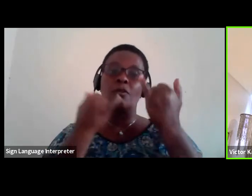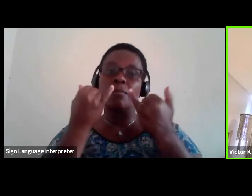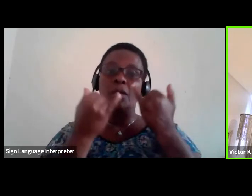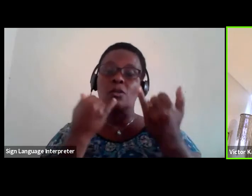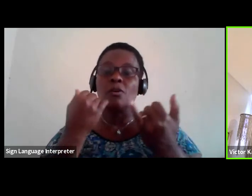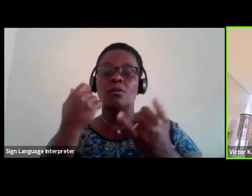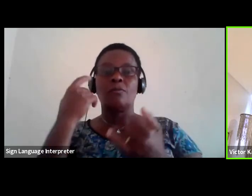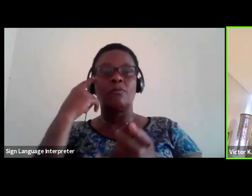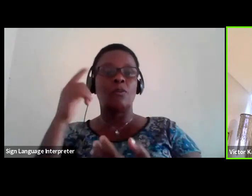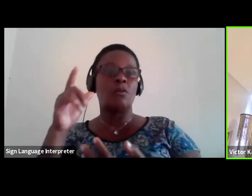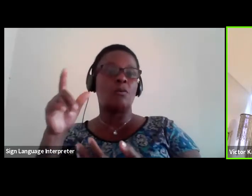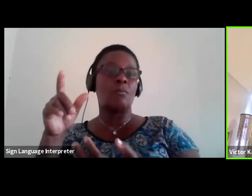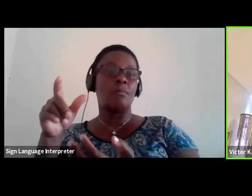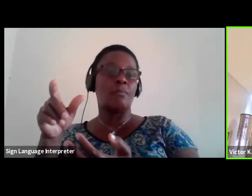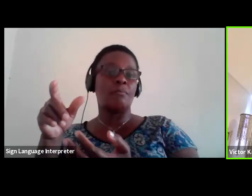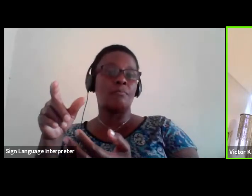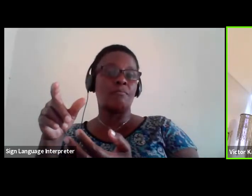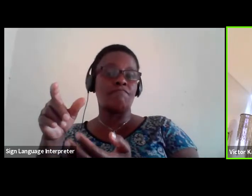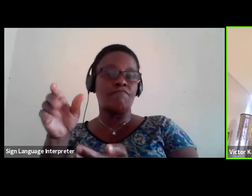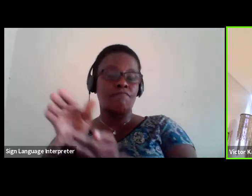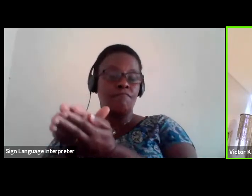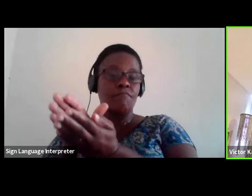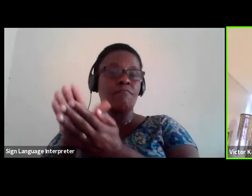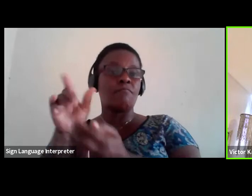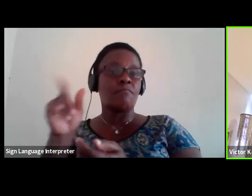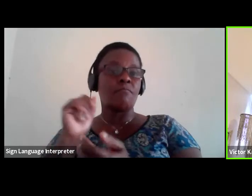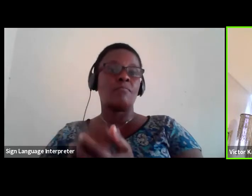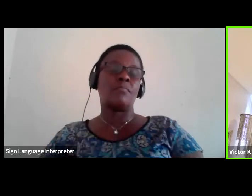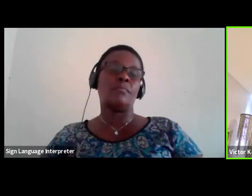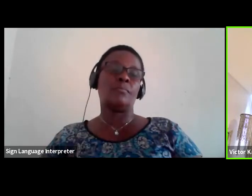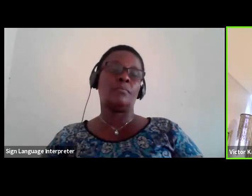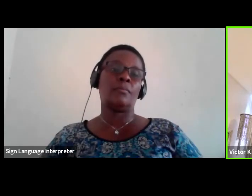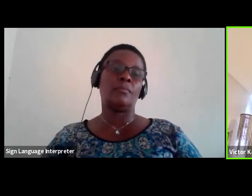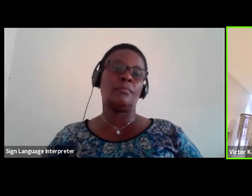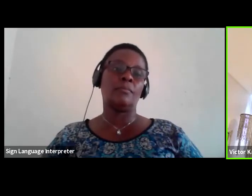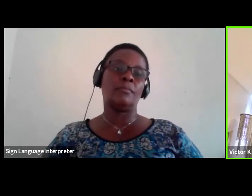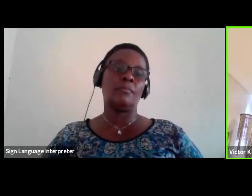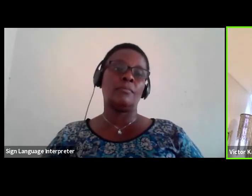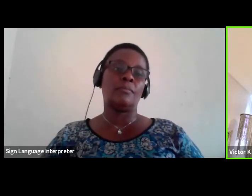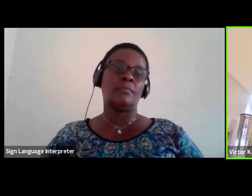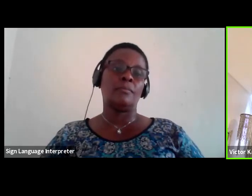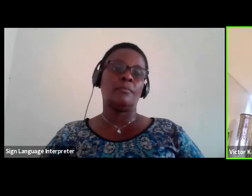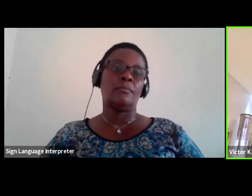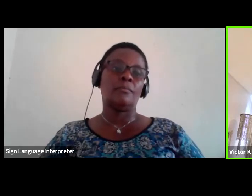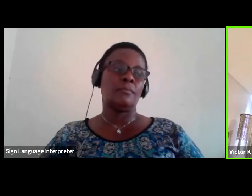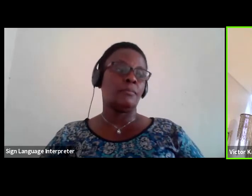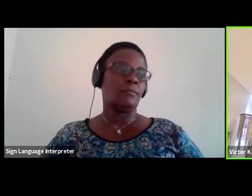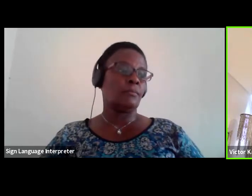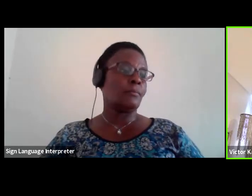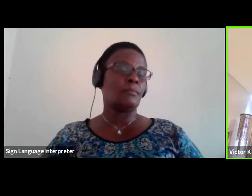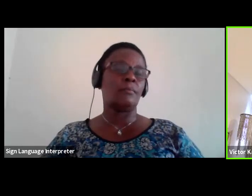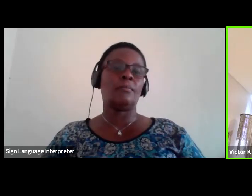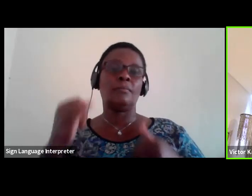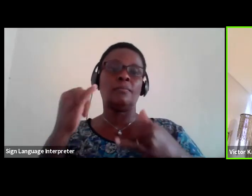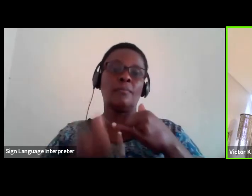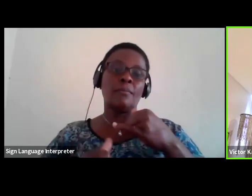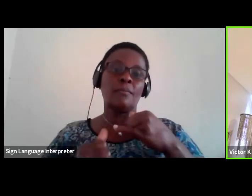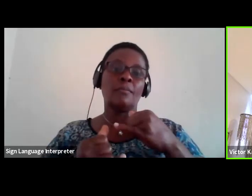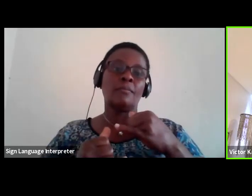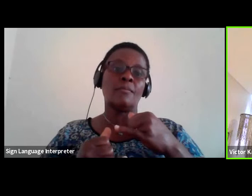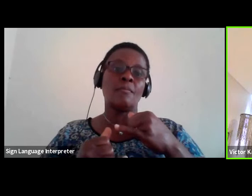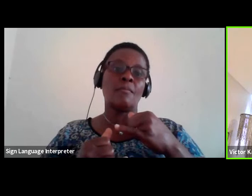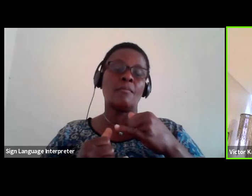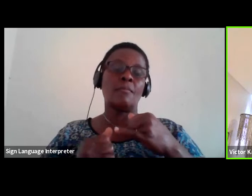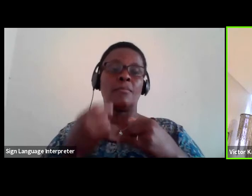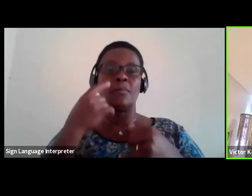B, keep that information within the country. And lastly, we have seen also